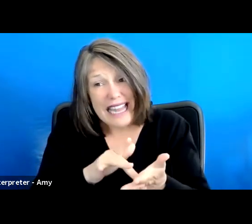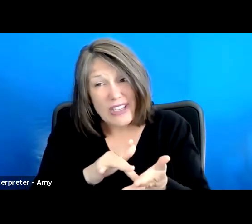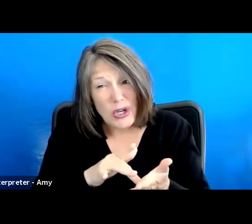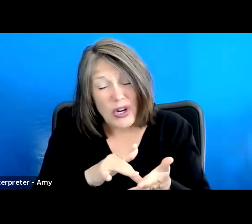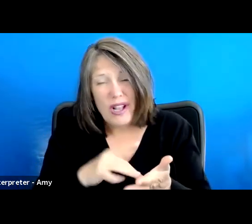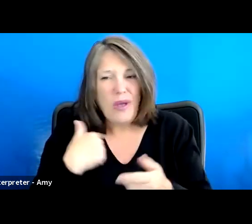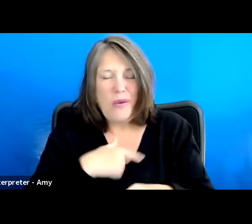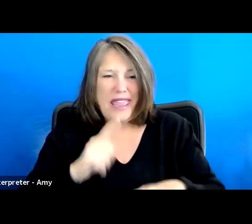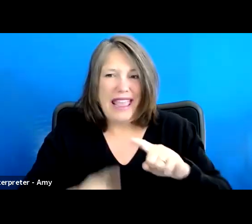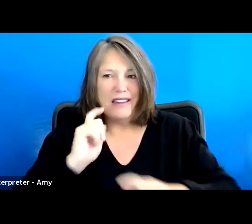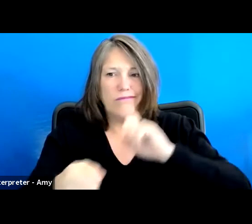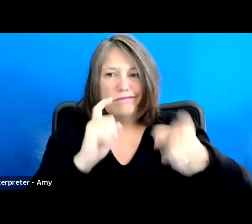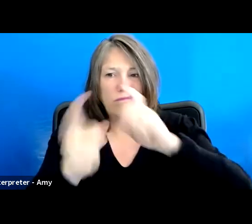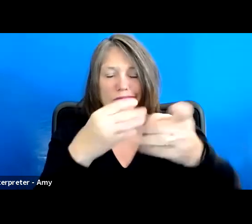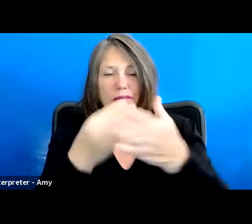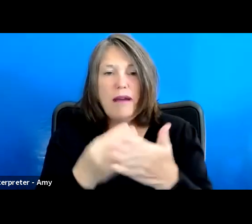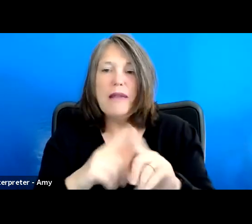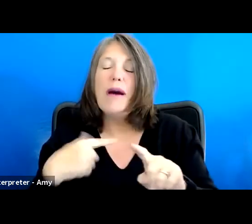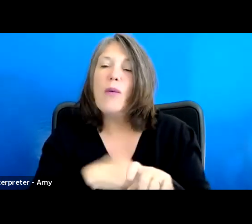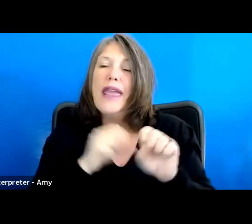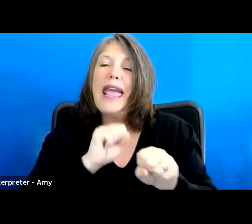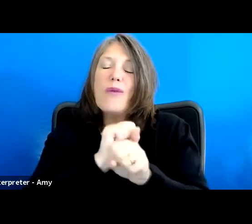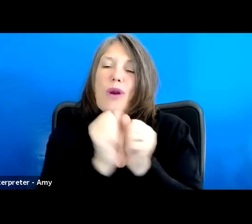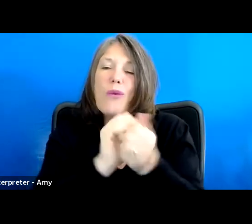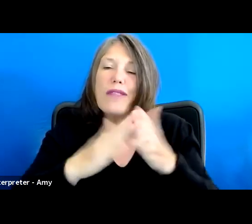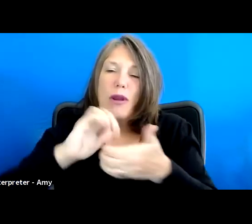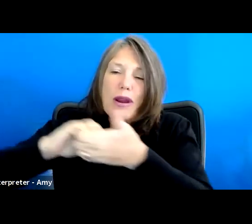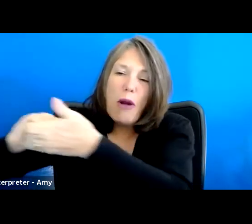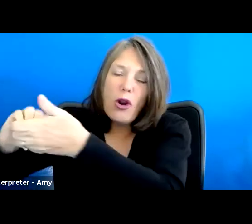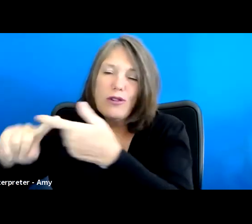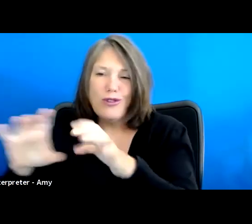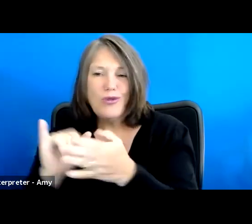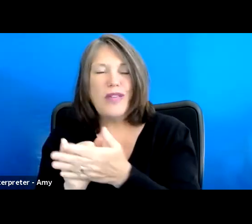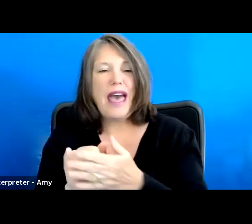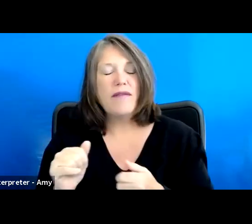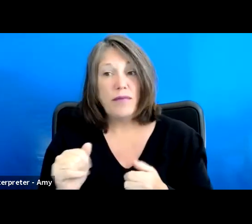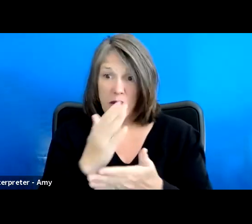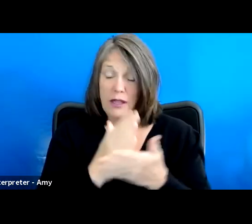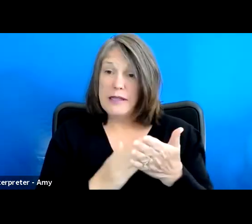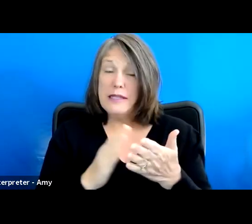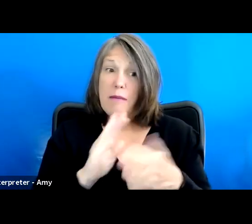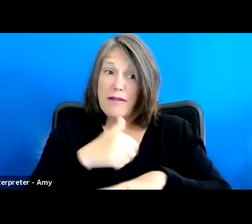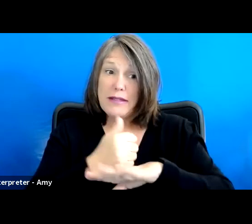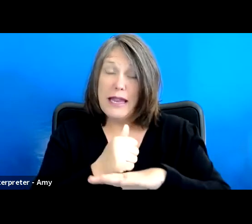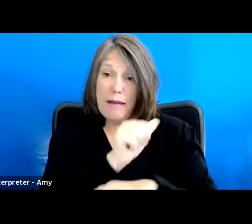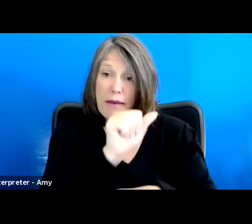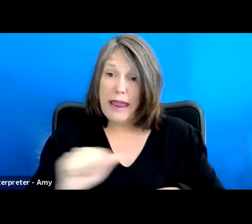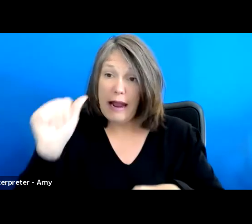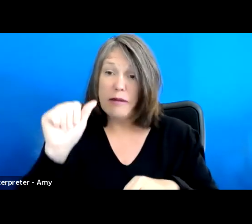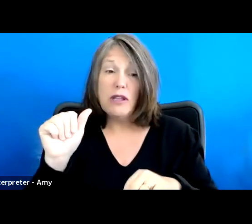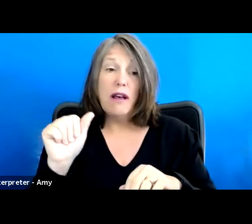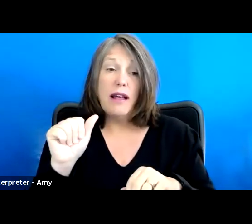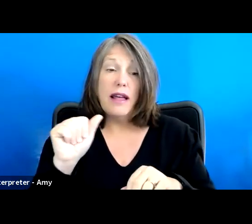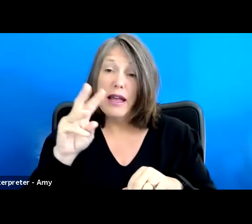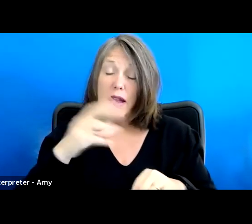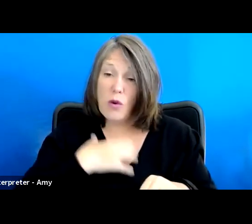with community partners to do so. Some of the other centers have actually set up Amazon wish list. So they'll create a